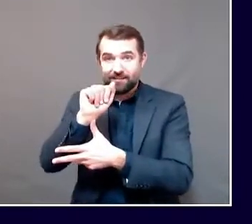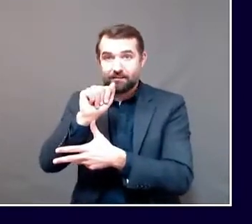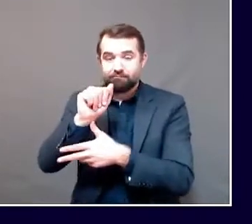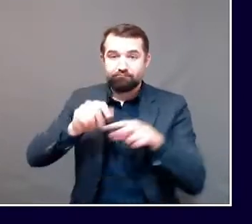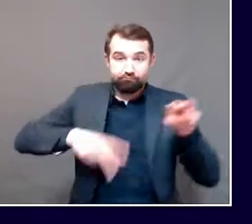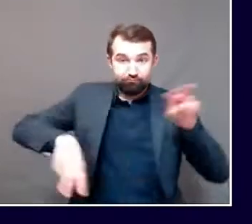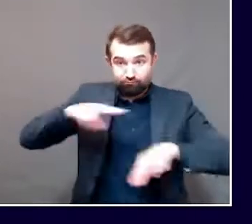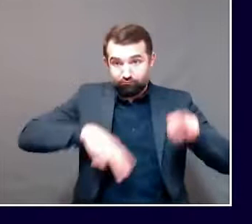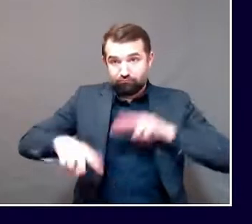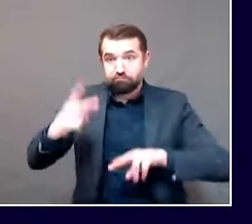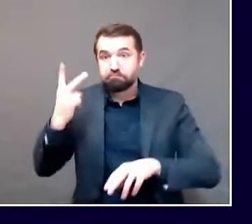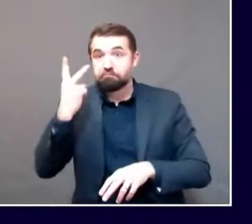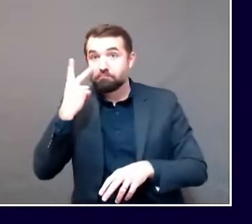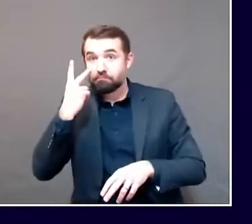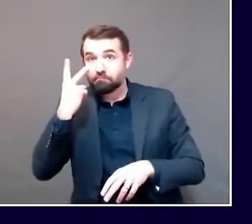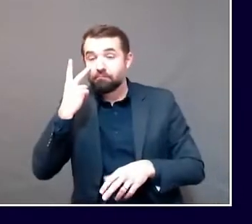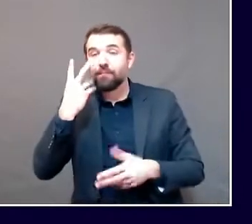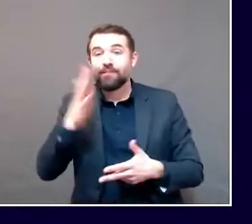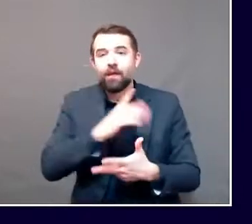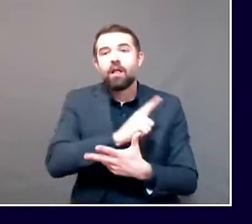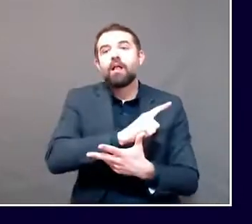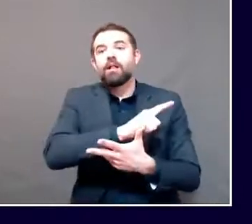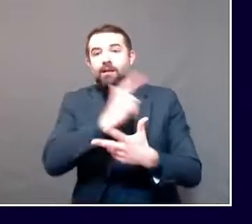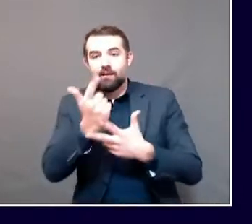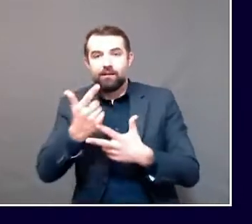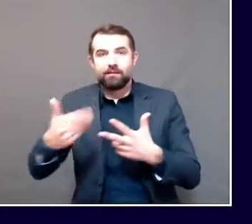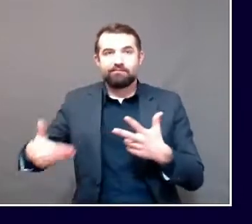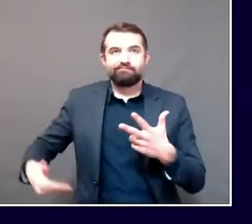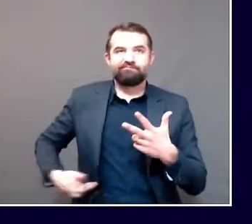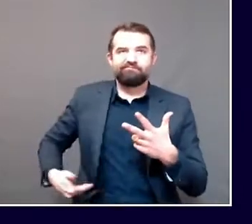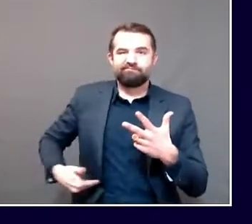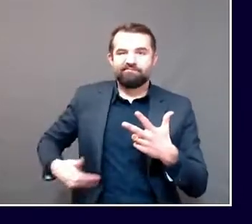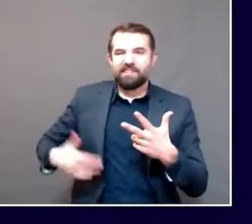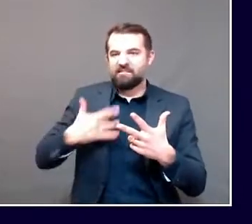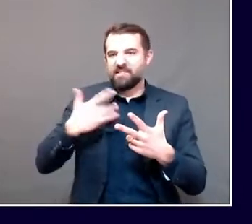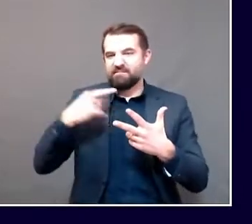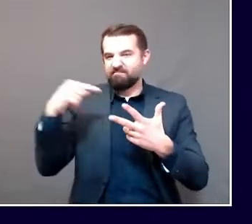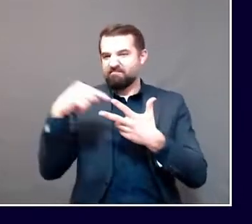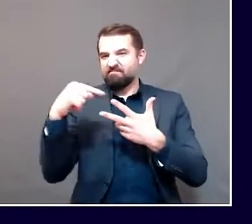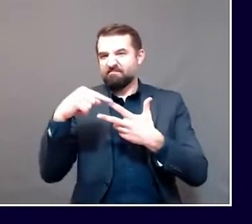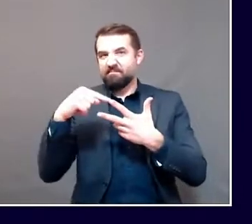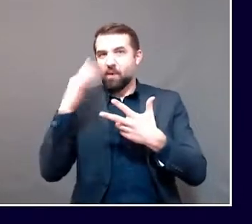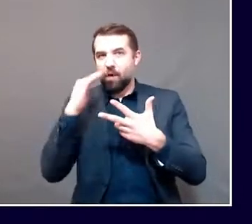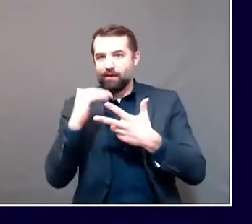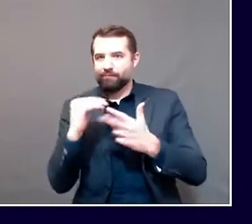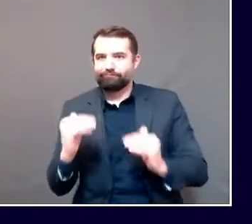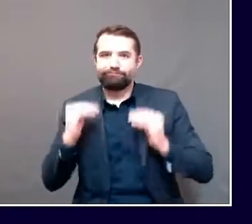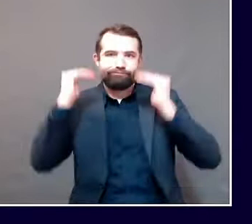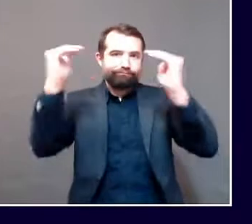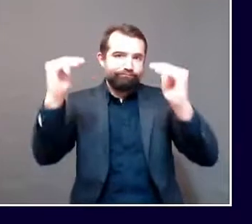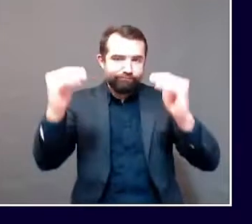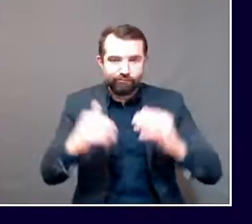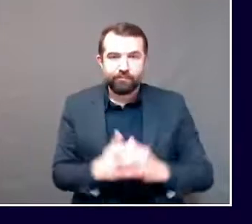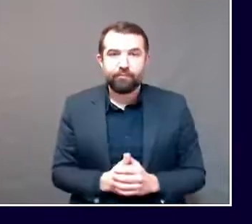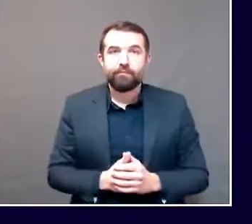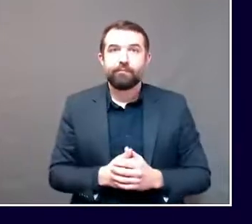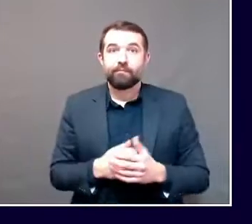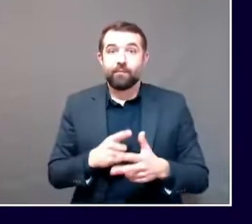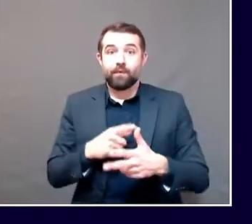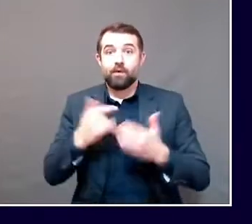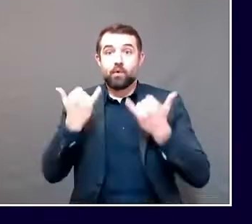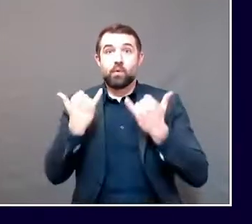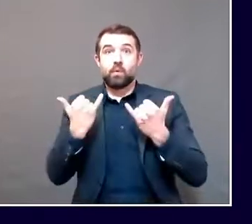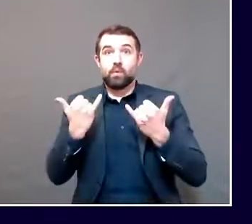been fully published. Indeed, just a few days ago, there was a phase 3, the final phase